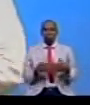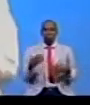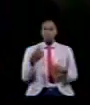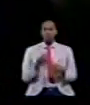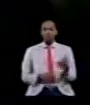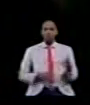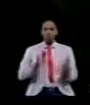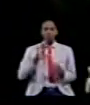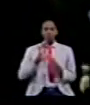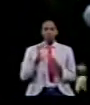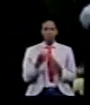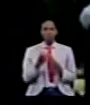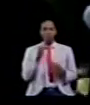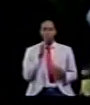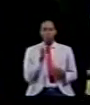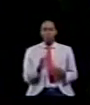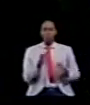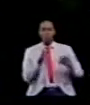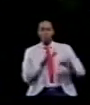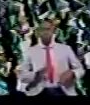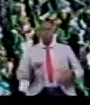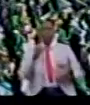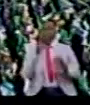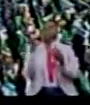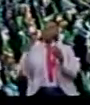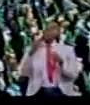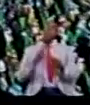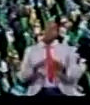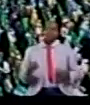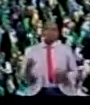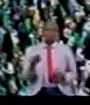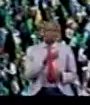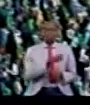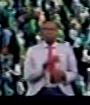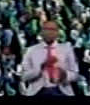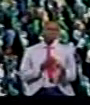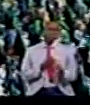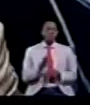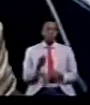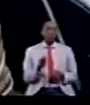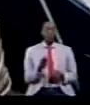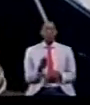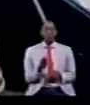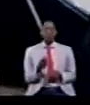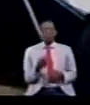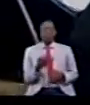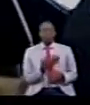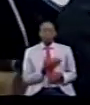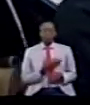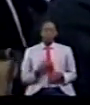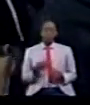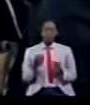to. And the brother wrote the request, and it's so pathetic that we have to really